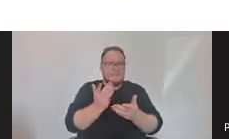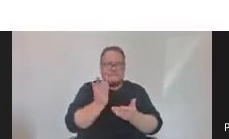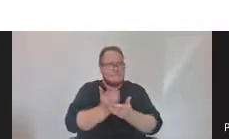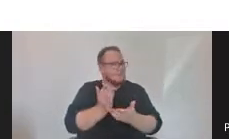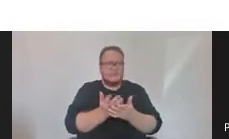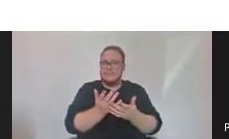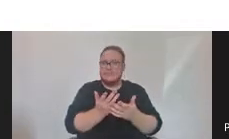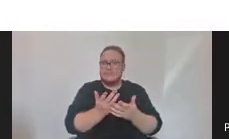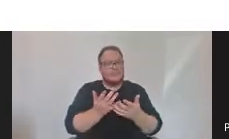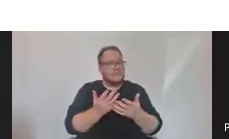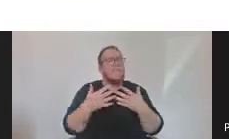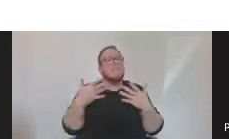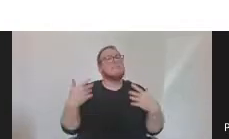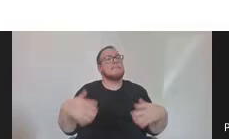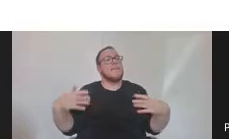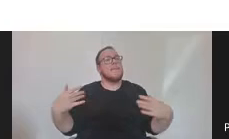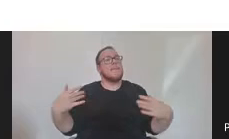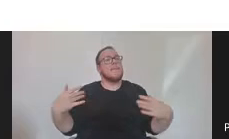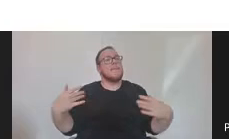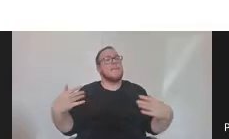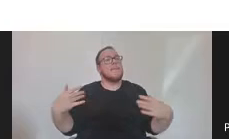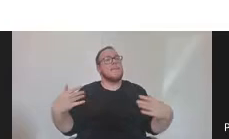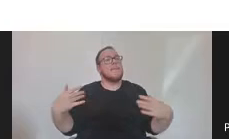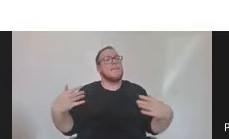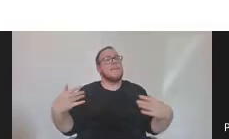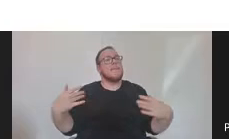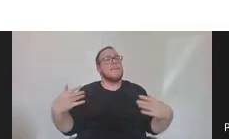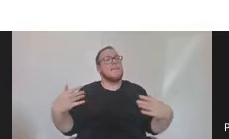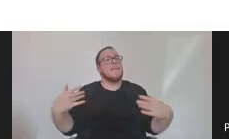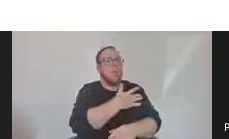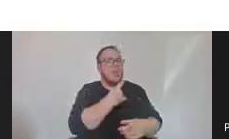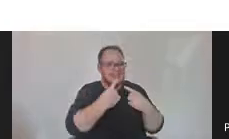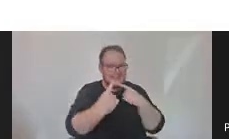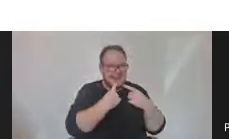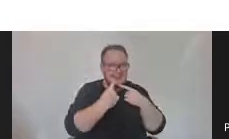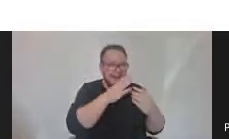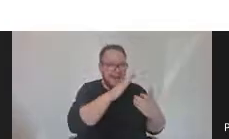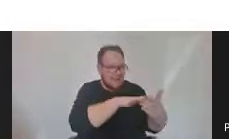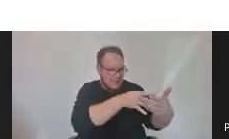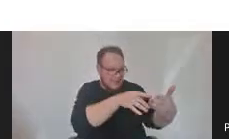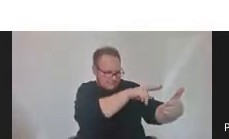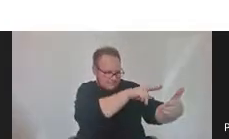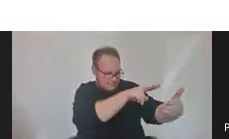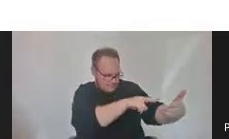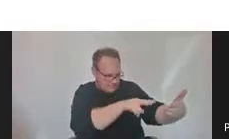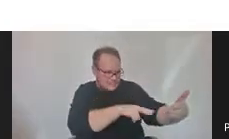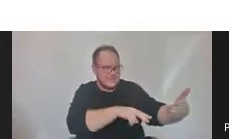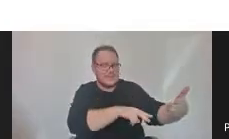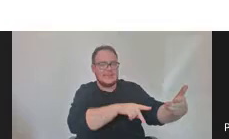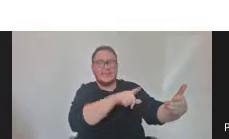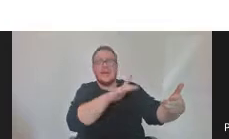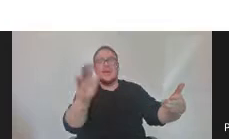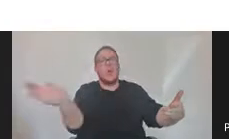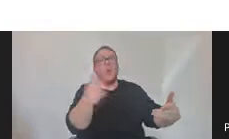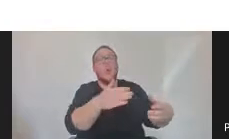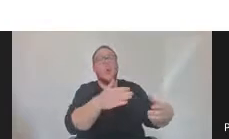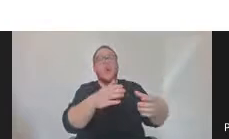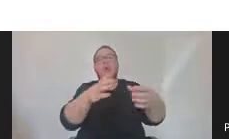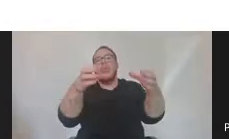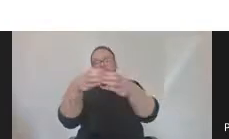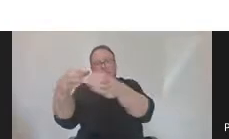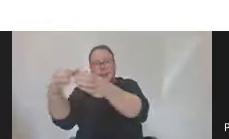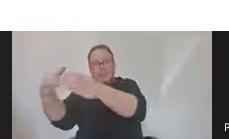using all of the data sets and all of the key collaborators involved in health and